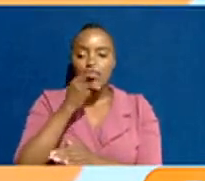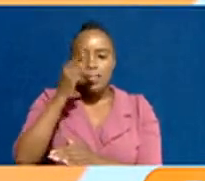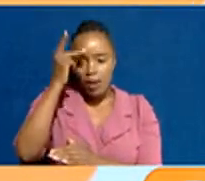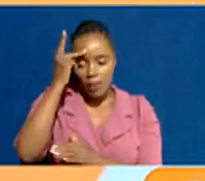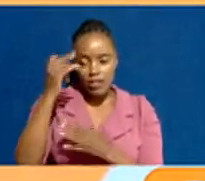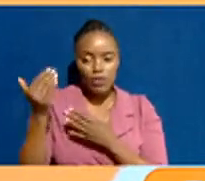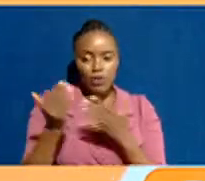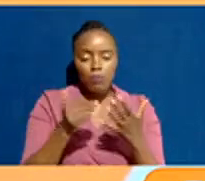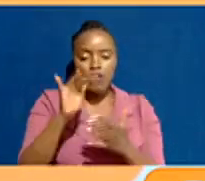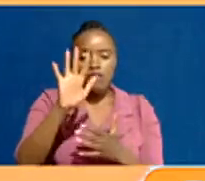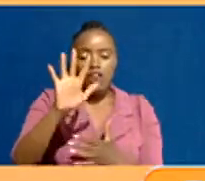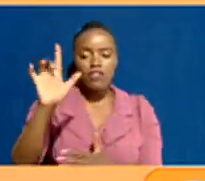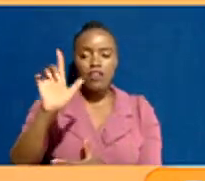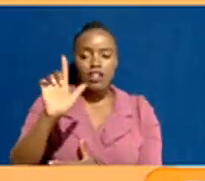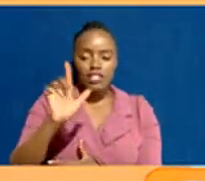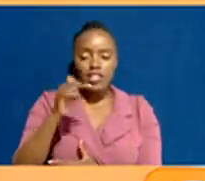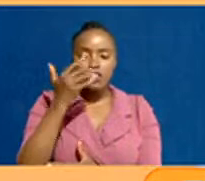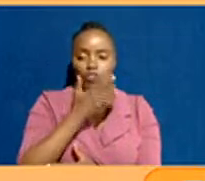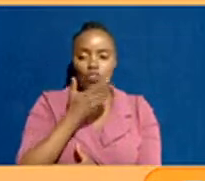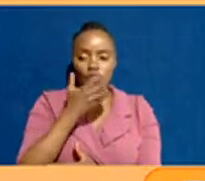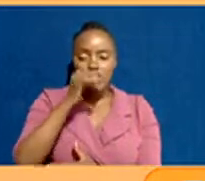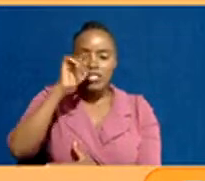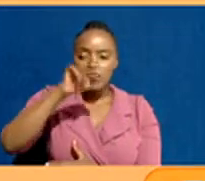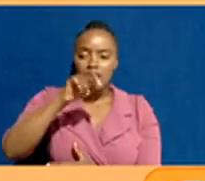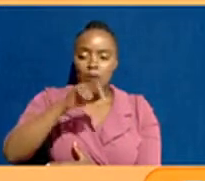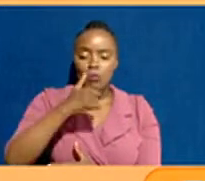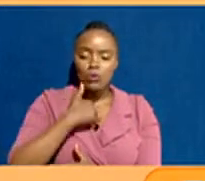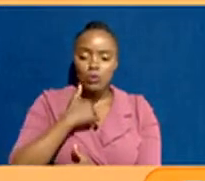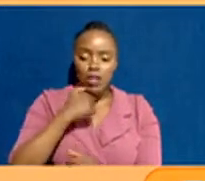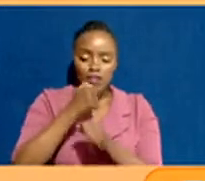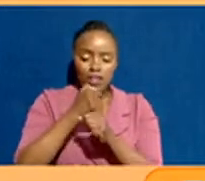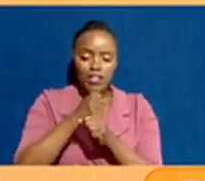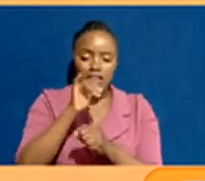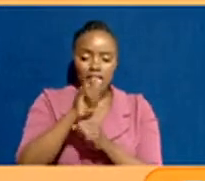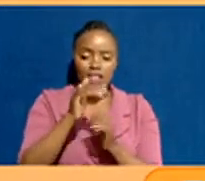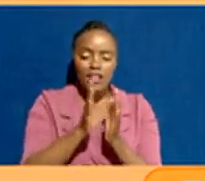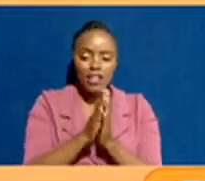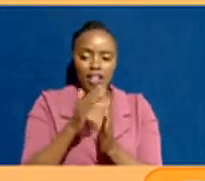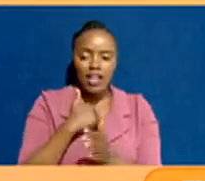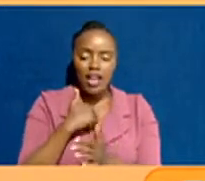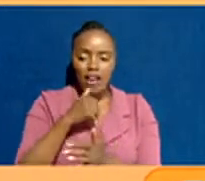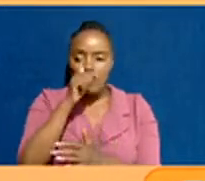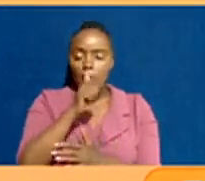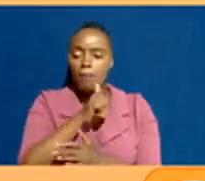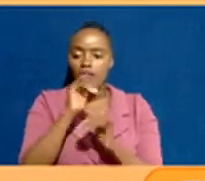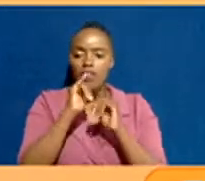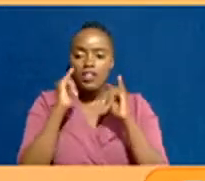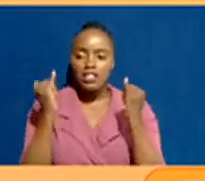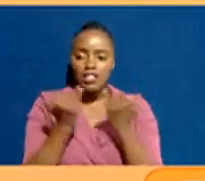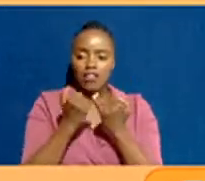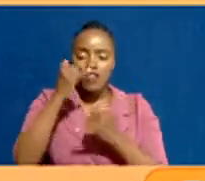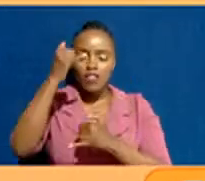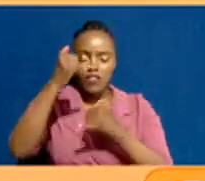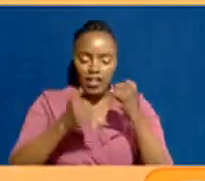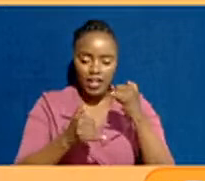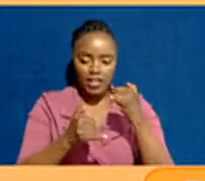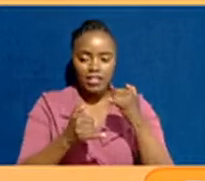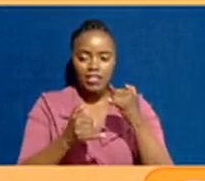to bring 5 liters of oil, it should only happen in a private institution. Yeah. Lastly,